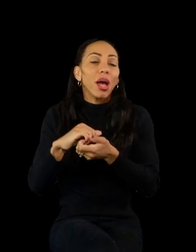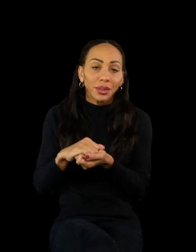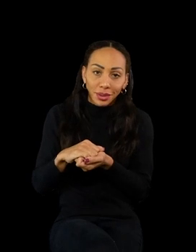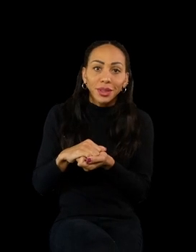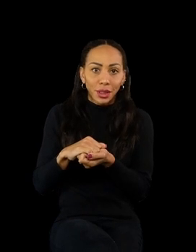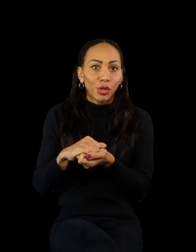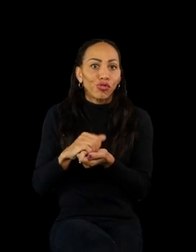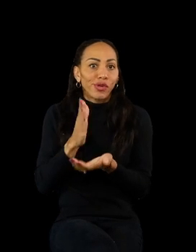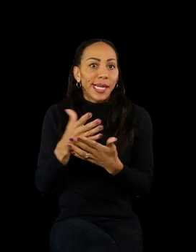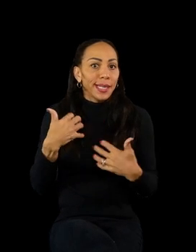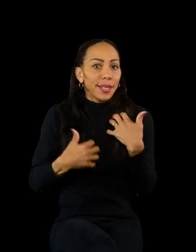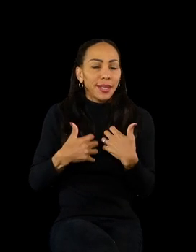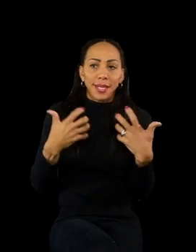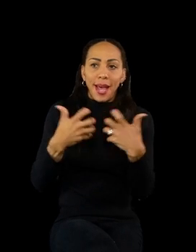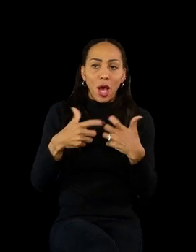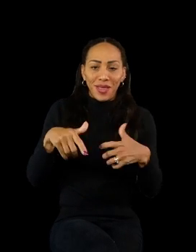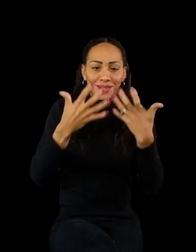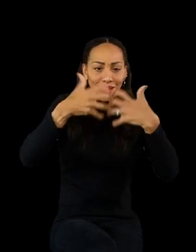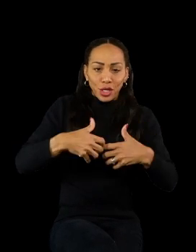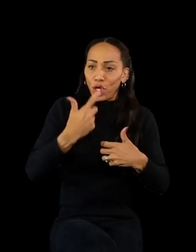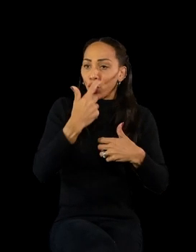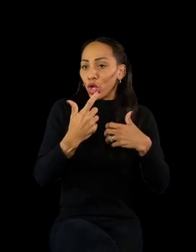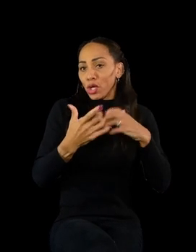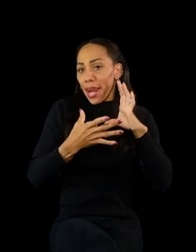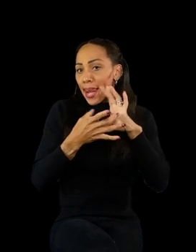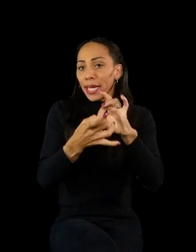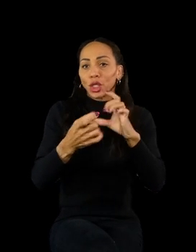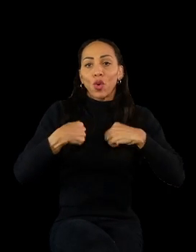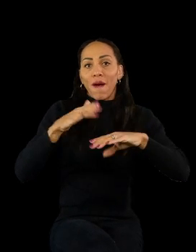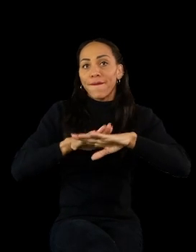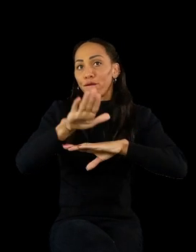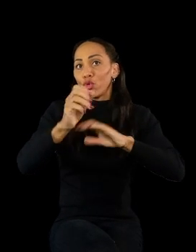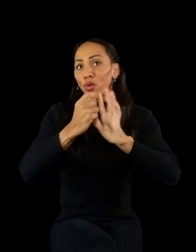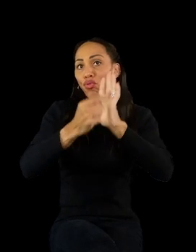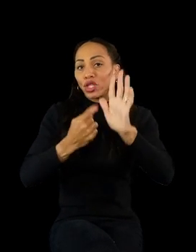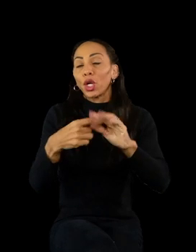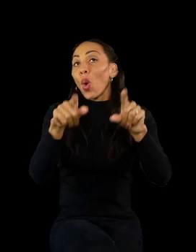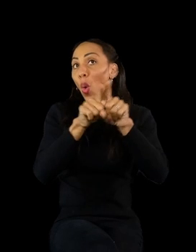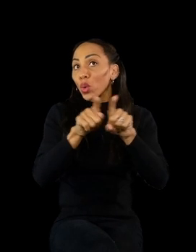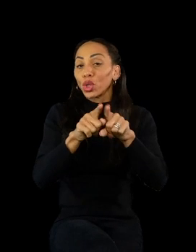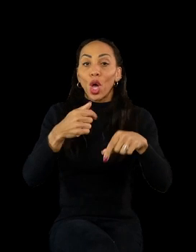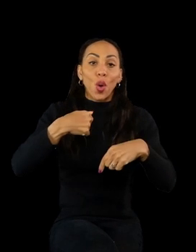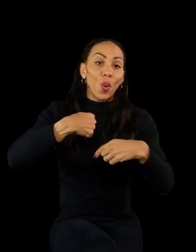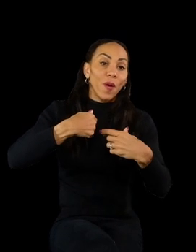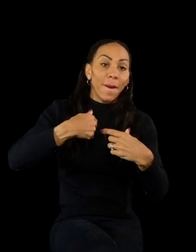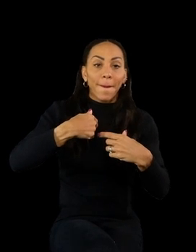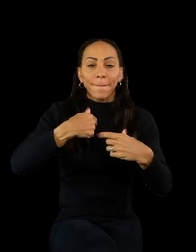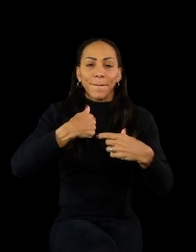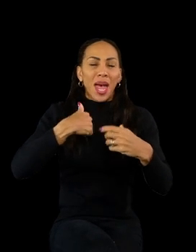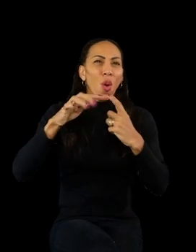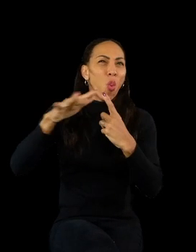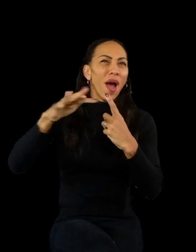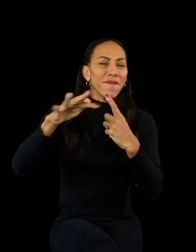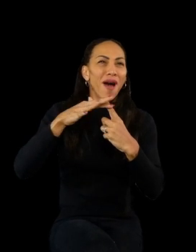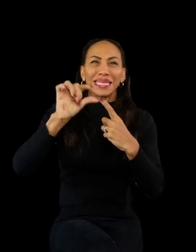Paradise and excited to see how this could potentially work with some of the future projects that I'm involved in. Also, my Wi-Fi